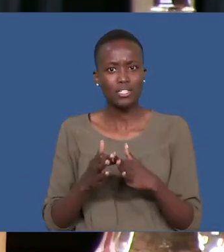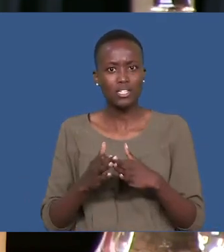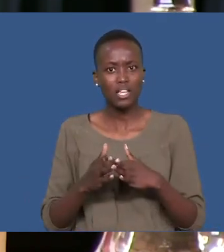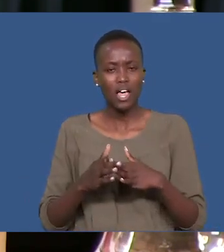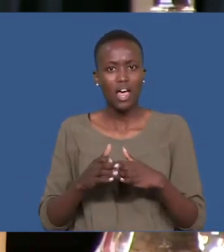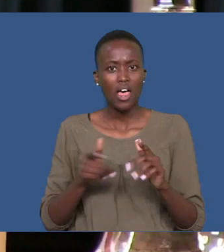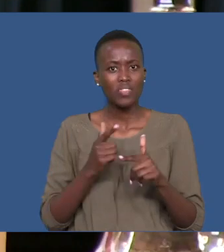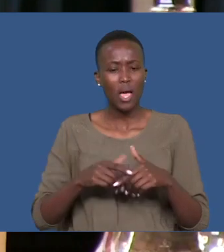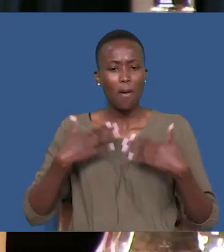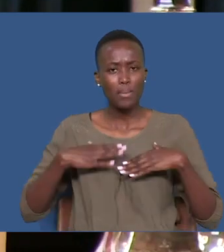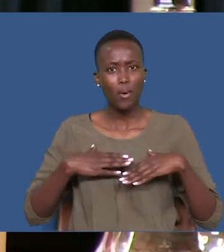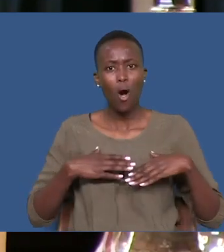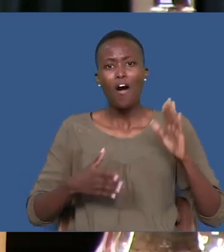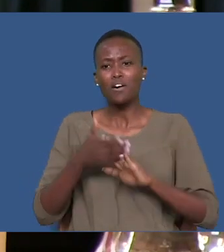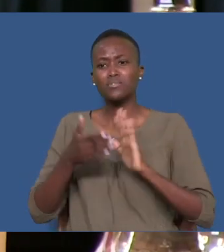more of peer pressure.